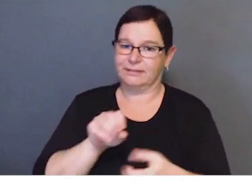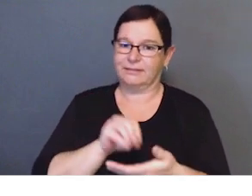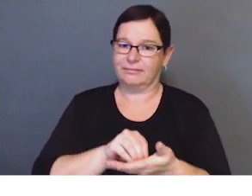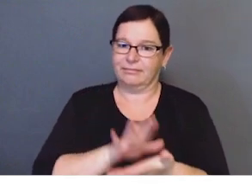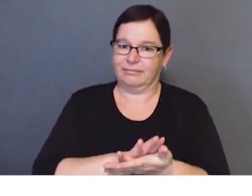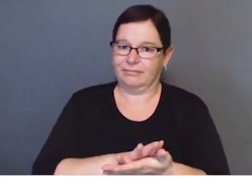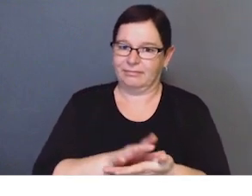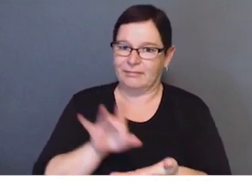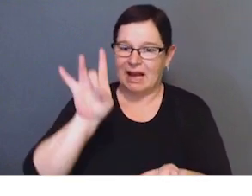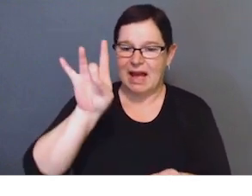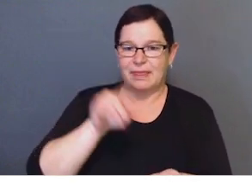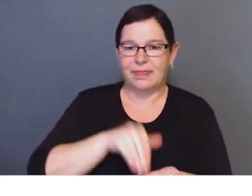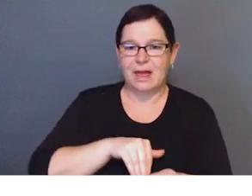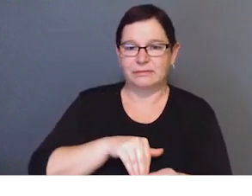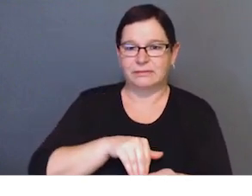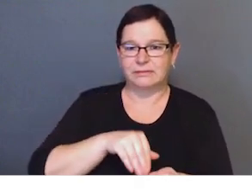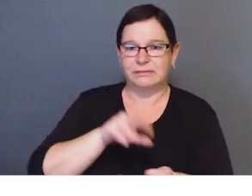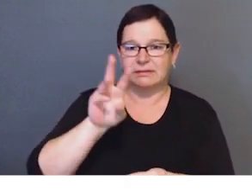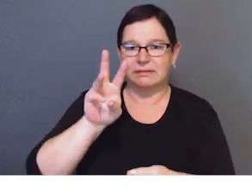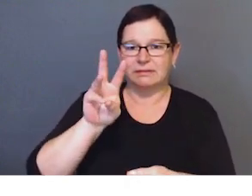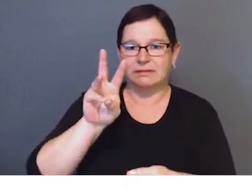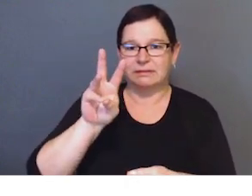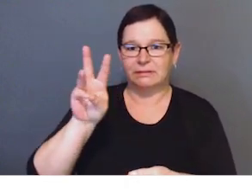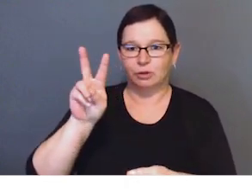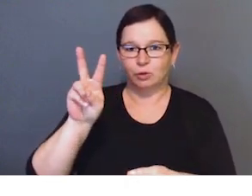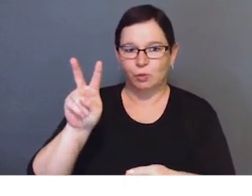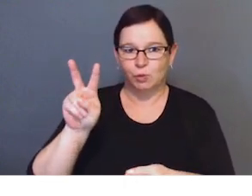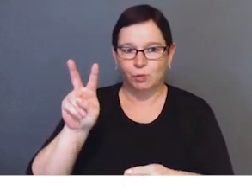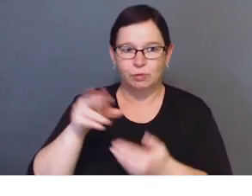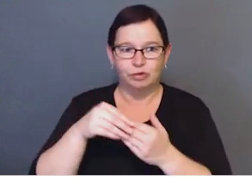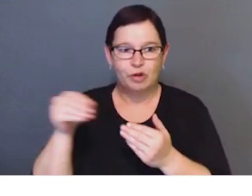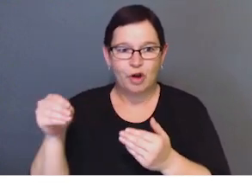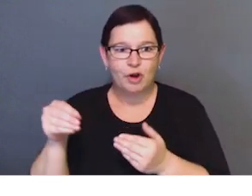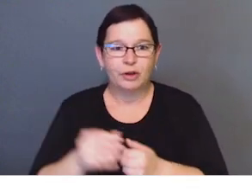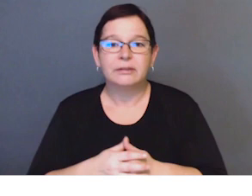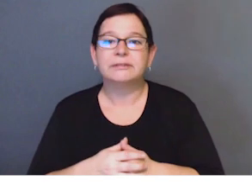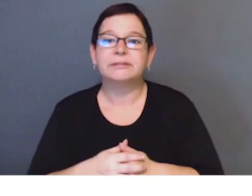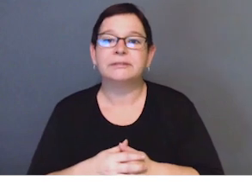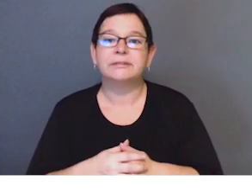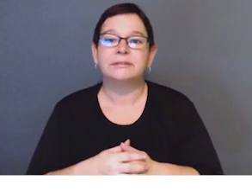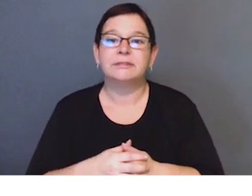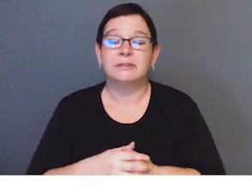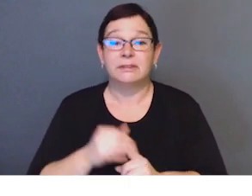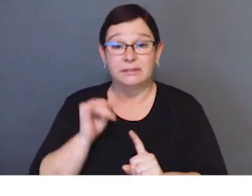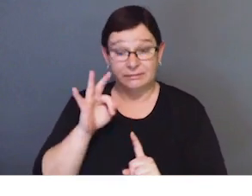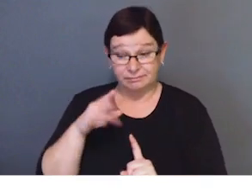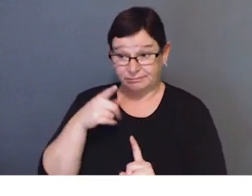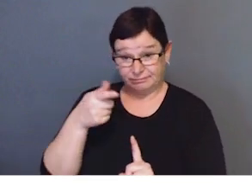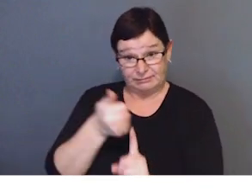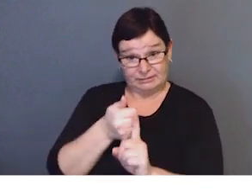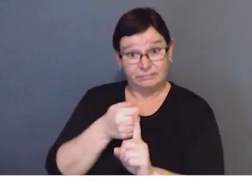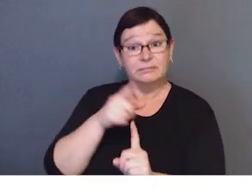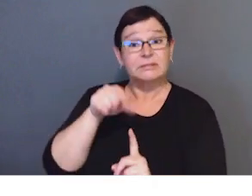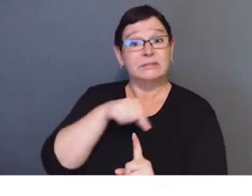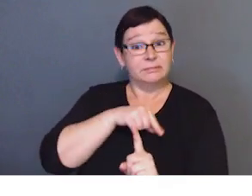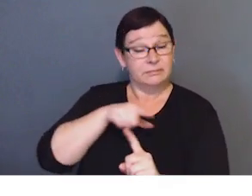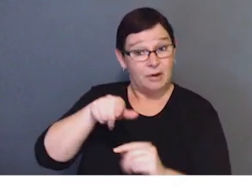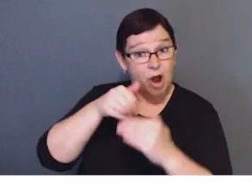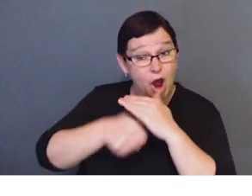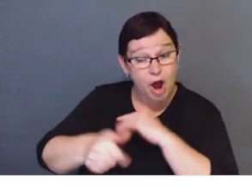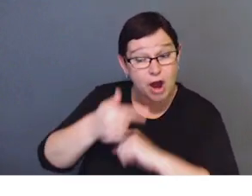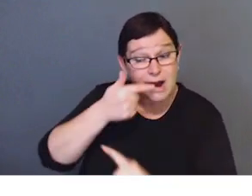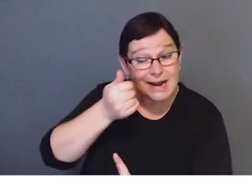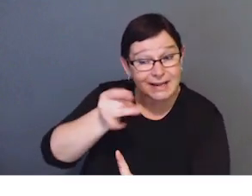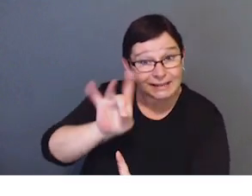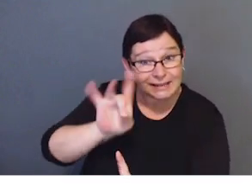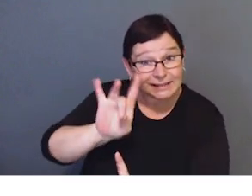$8,662. If you're eligible for the DTC and were under 18 years of age at the end of the year, or